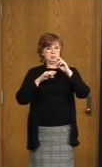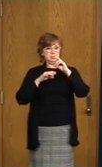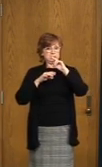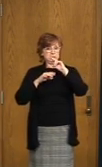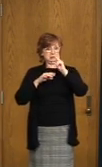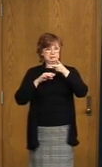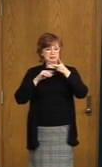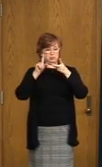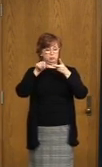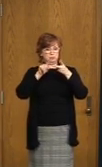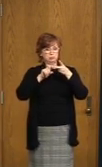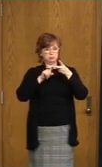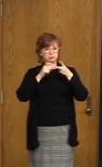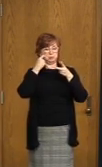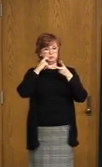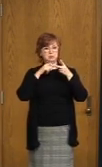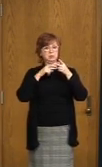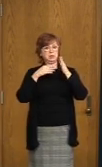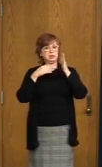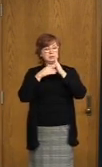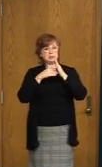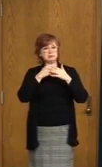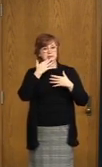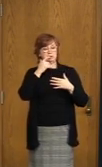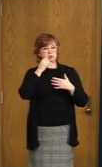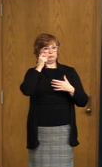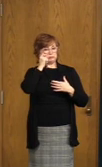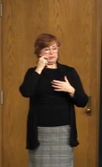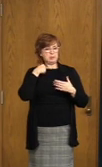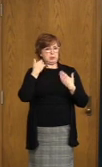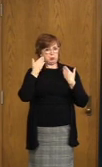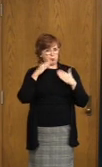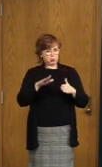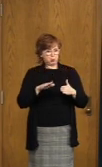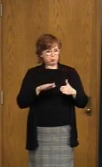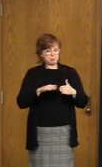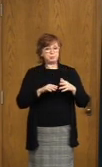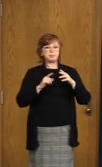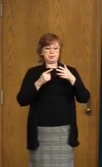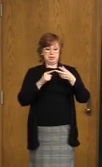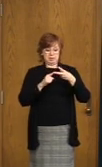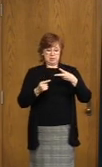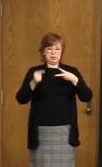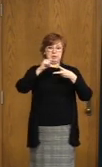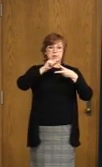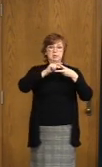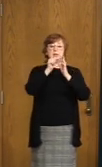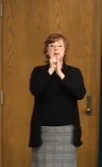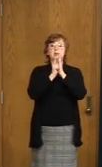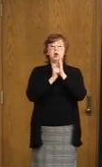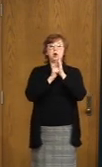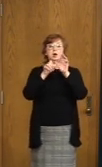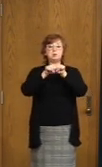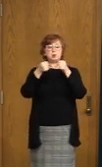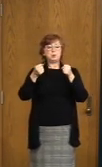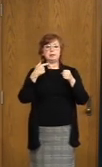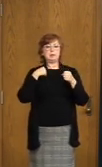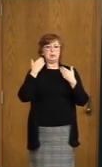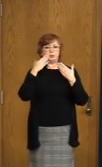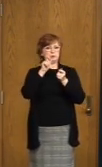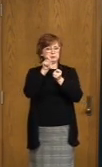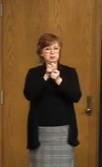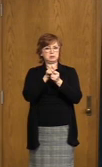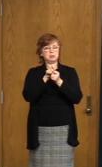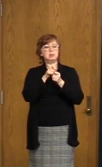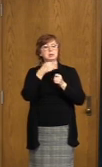respect to being racially motivated. The first question with respect to the legal threshold, that also is a question likely